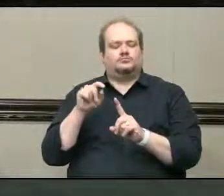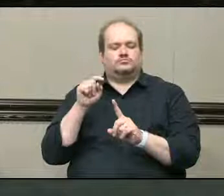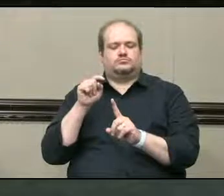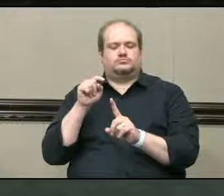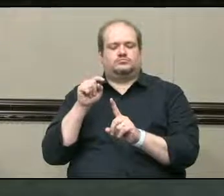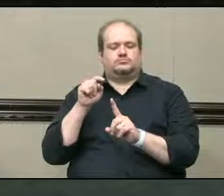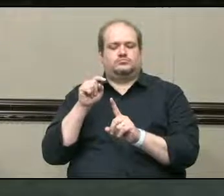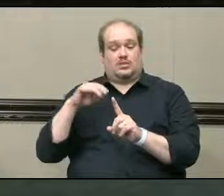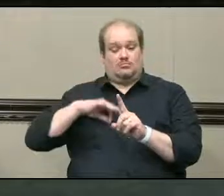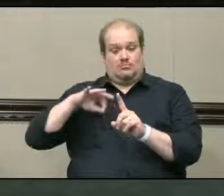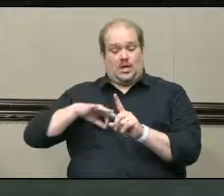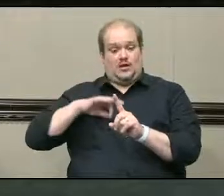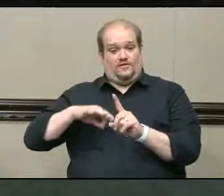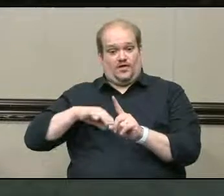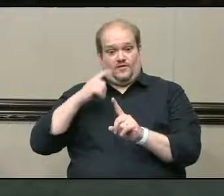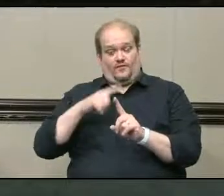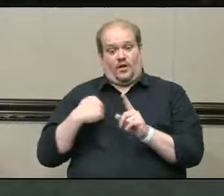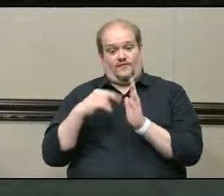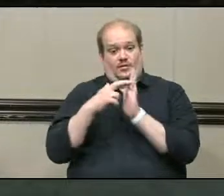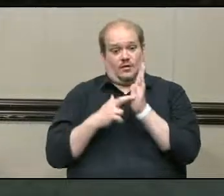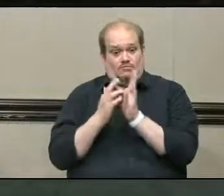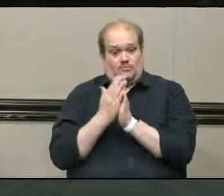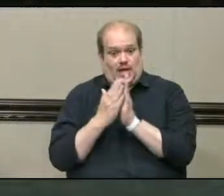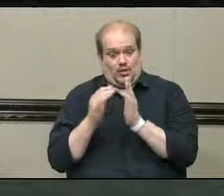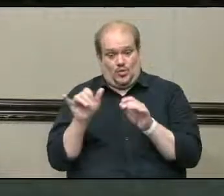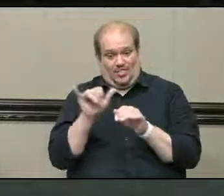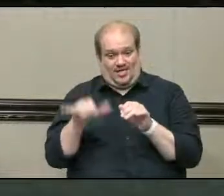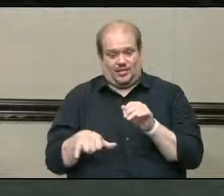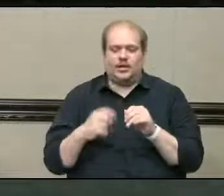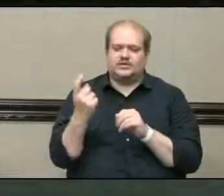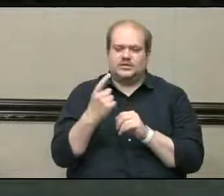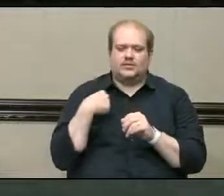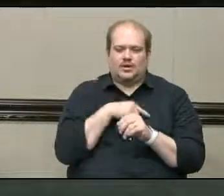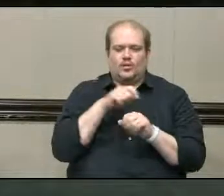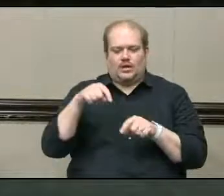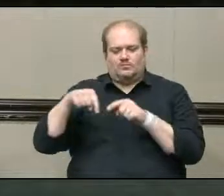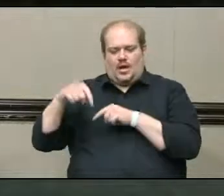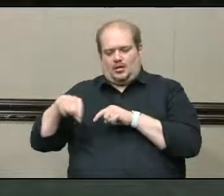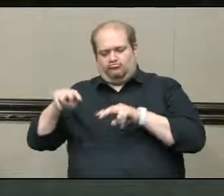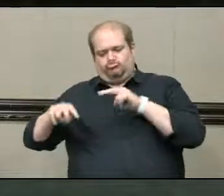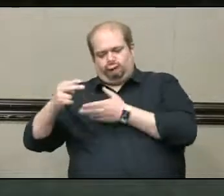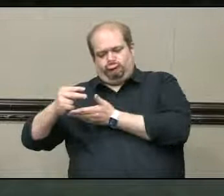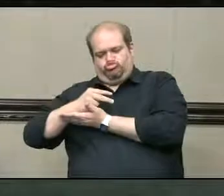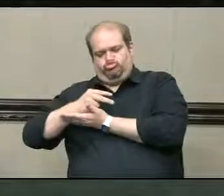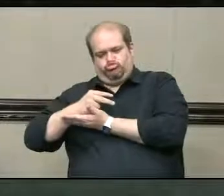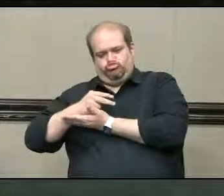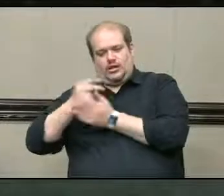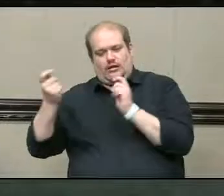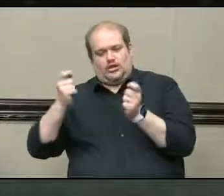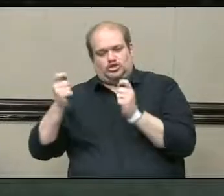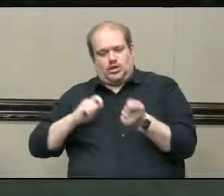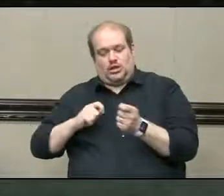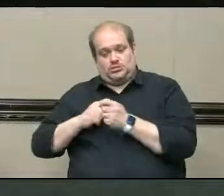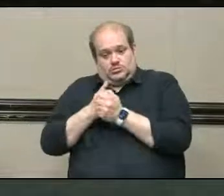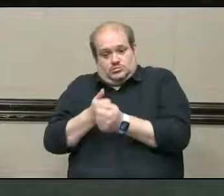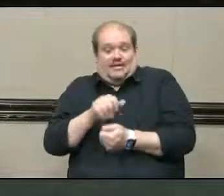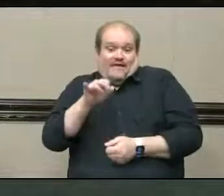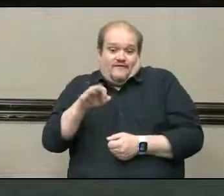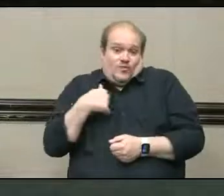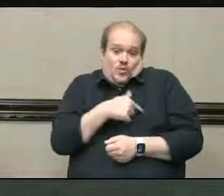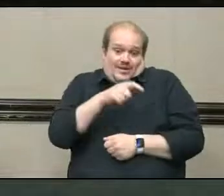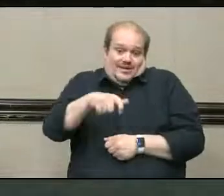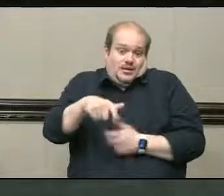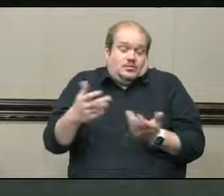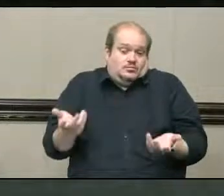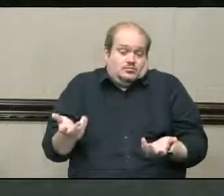the benefit of having a manual like that, it is something that we can go back and look at and adjust accordingly if we see